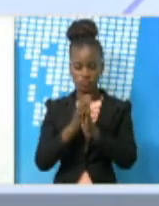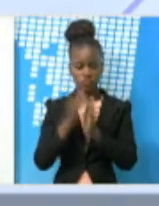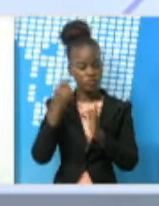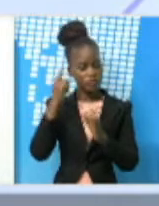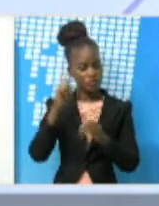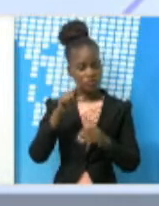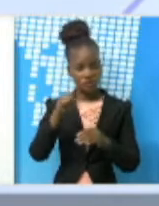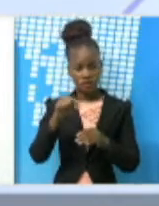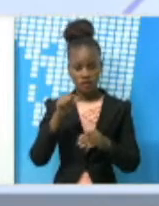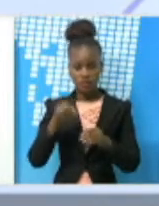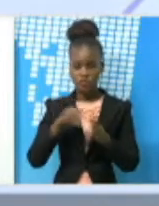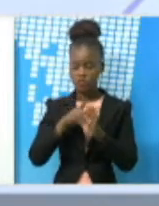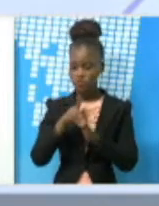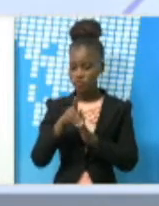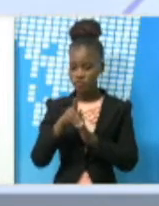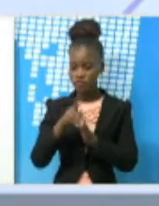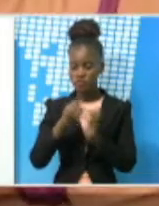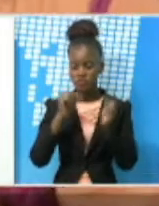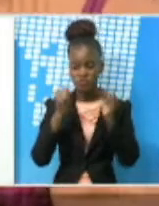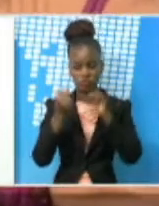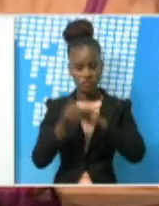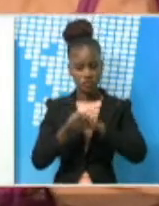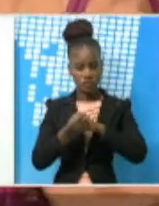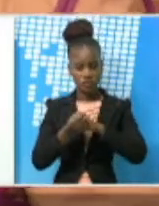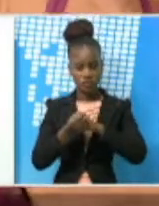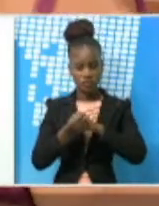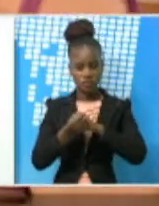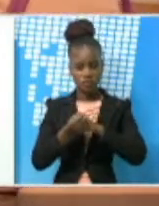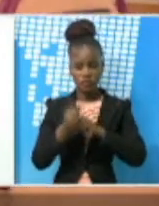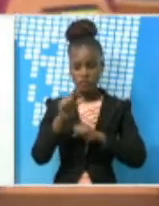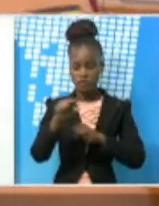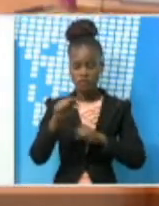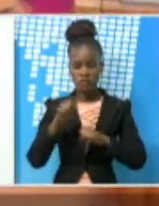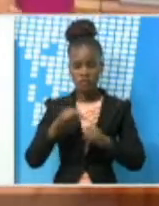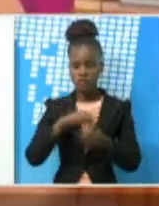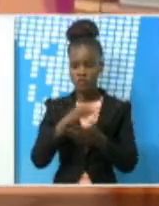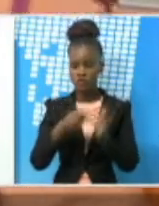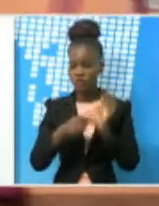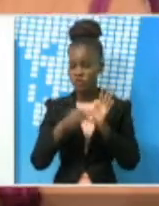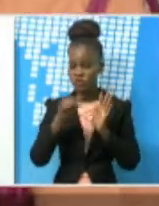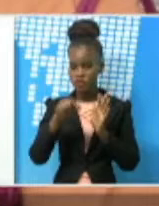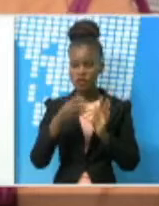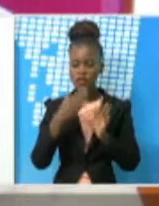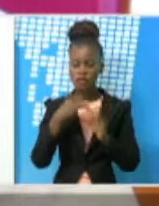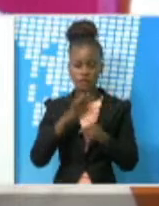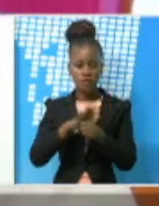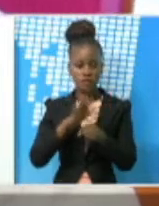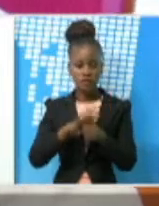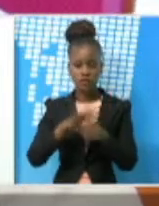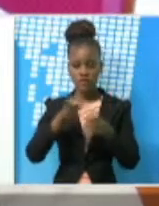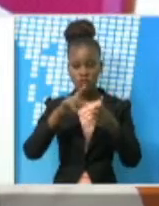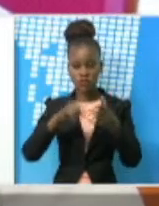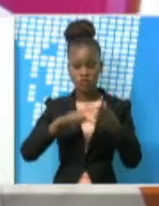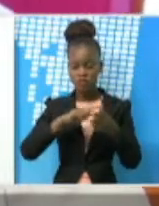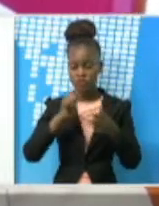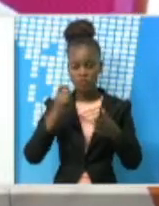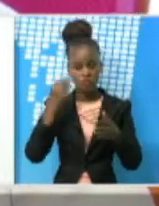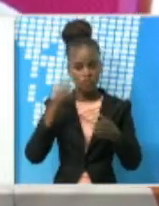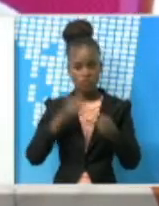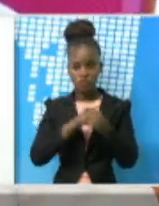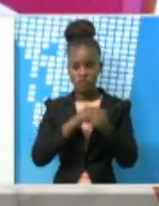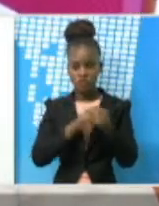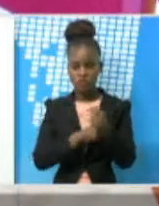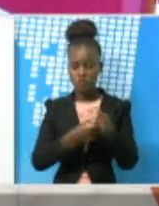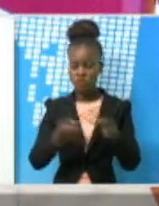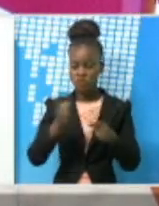social and economic transformation. Among the key noted points was the need to increase the budget of the board to support the